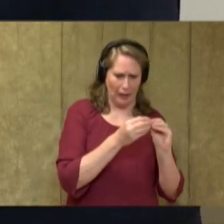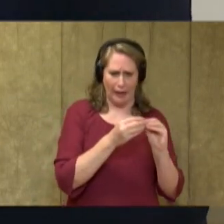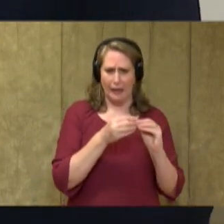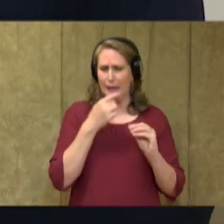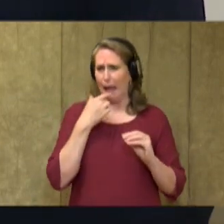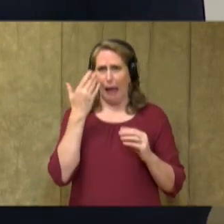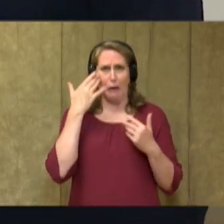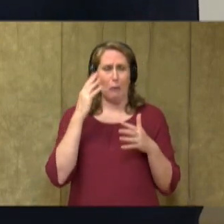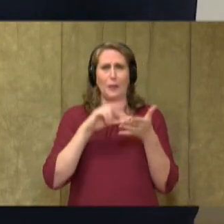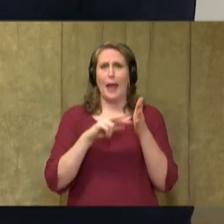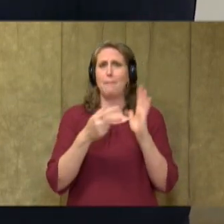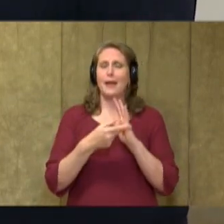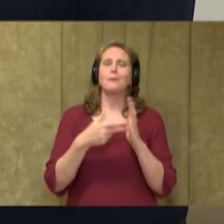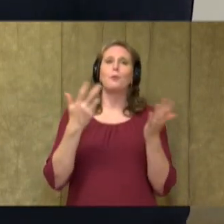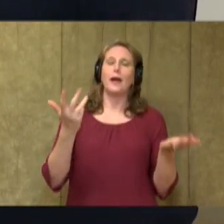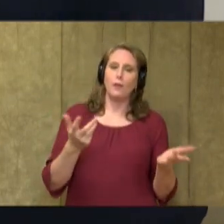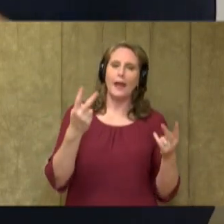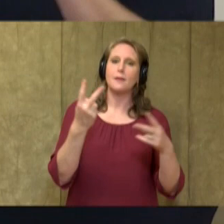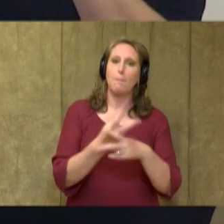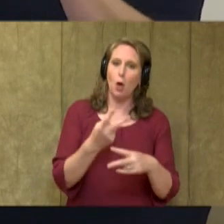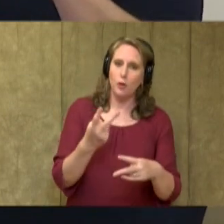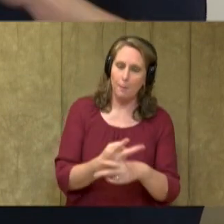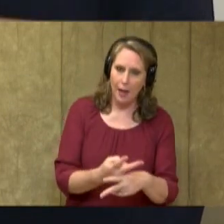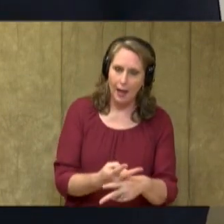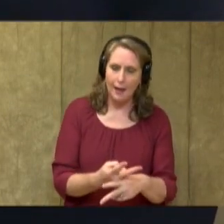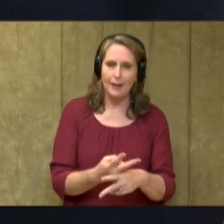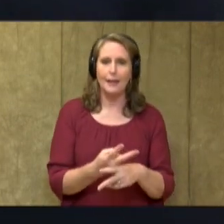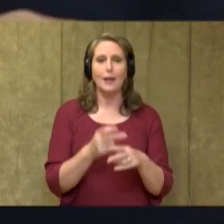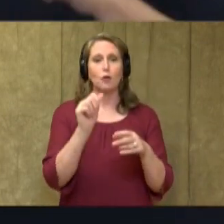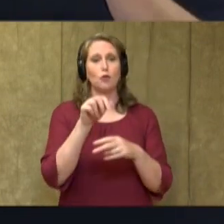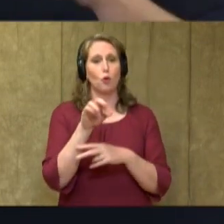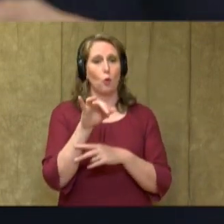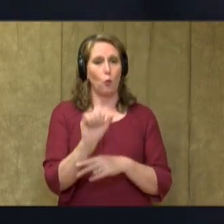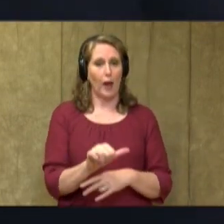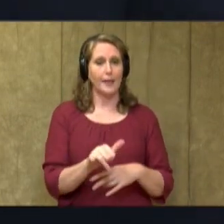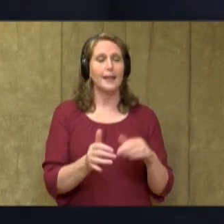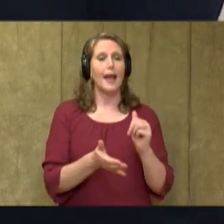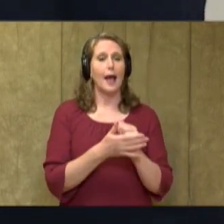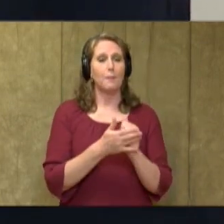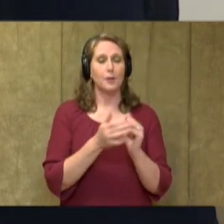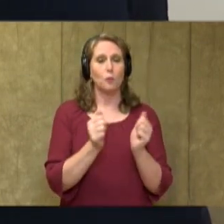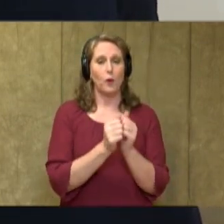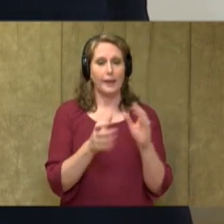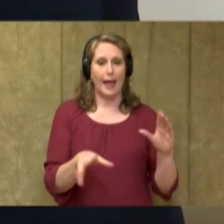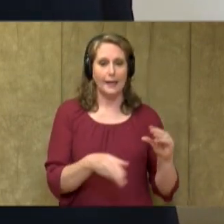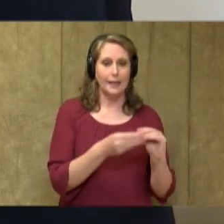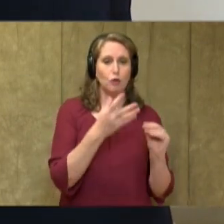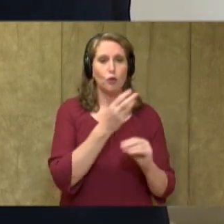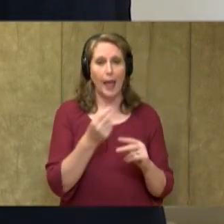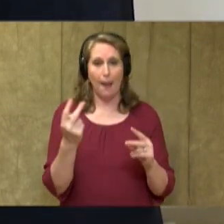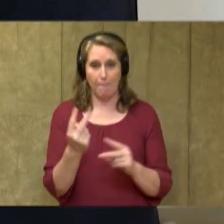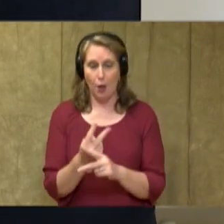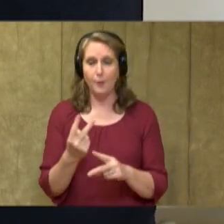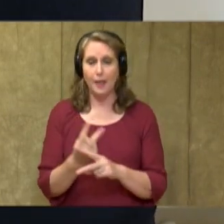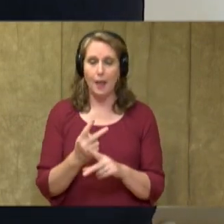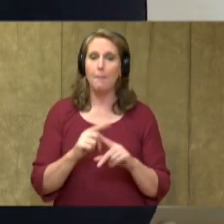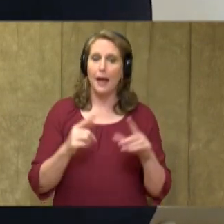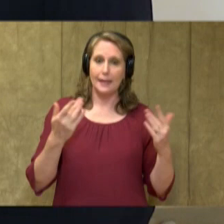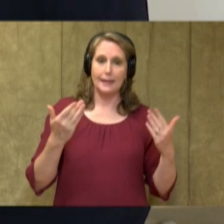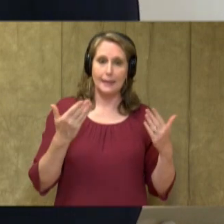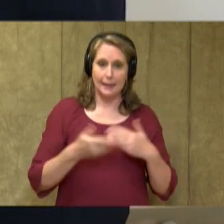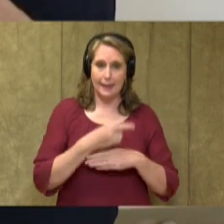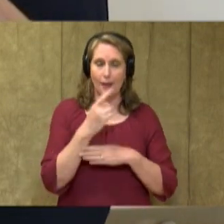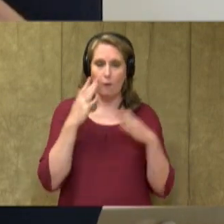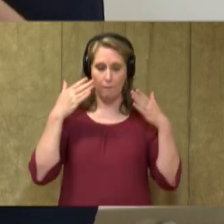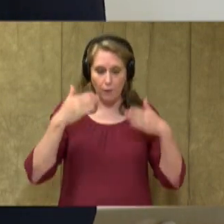is multiplying. So arrays can help us with repeated addition and it can also help us with multiplication. So today we are going to